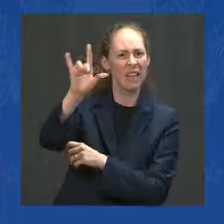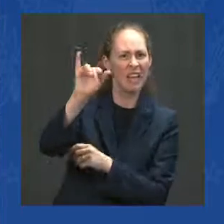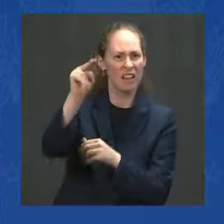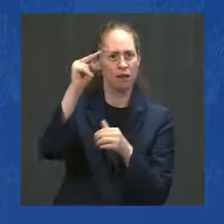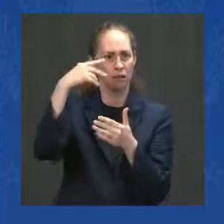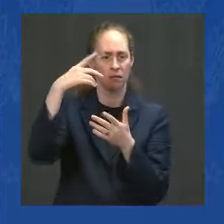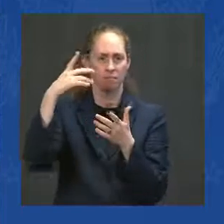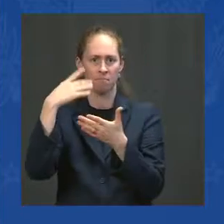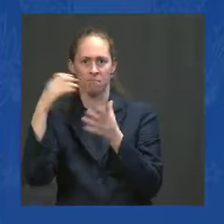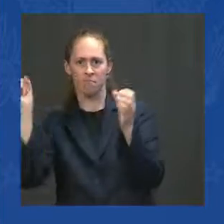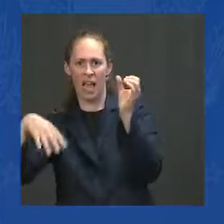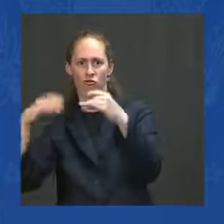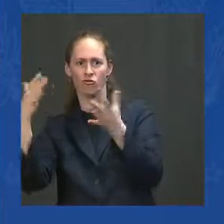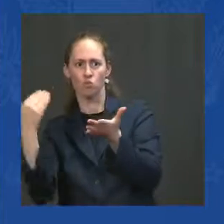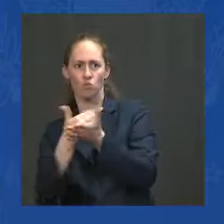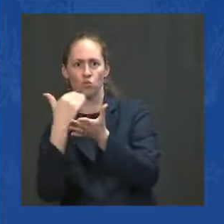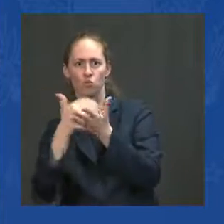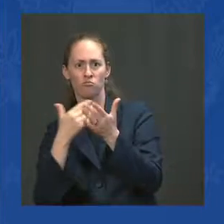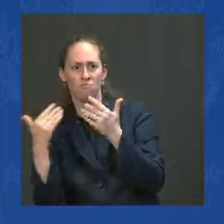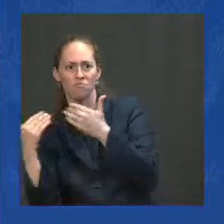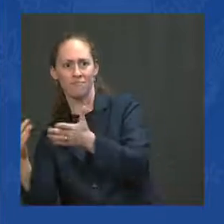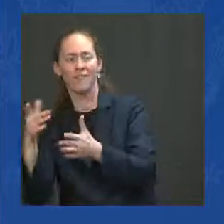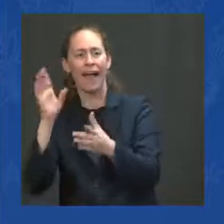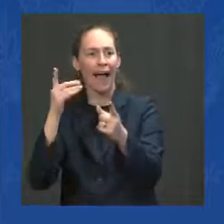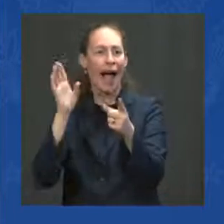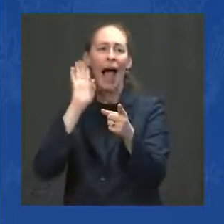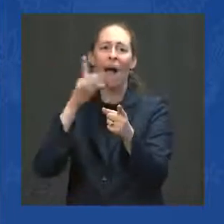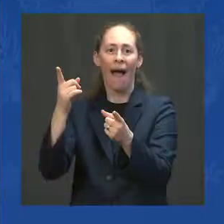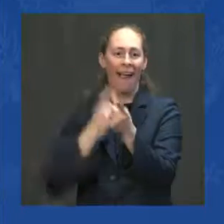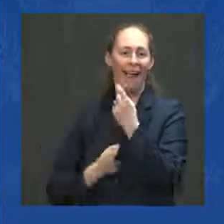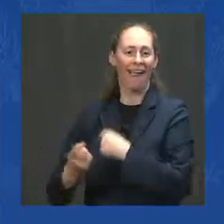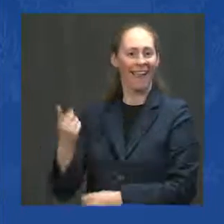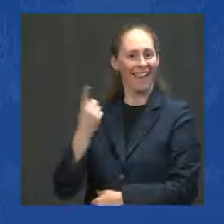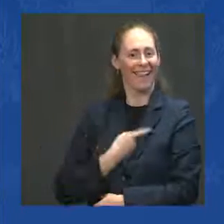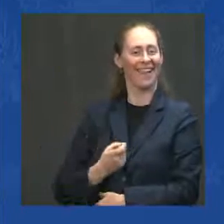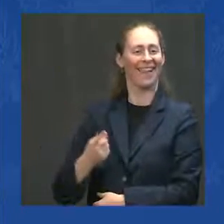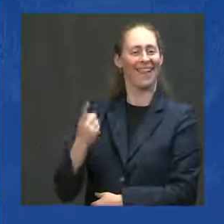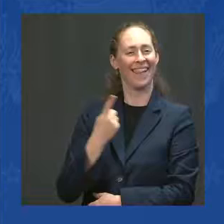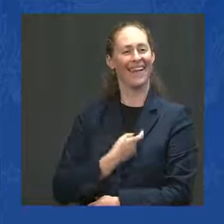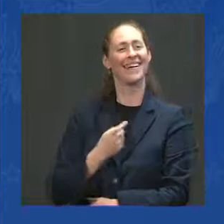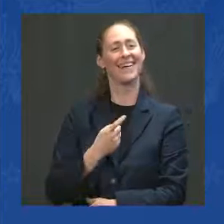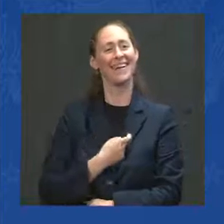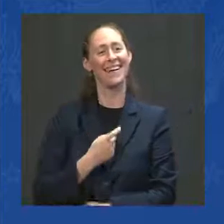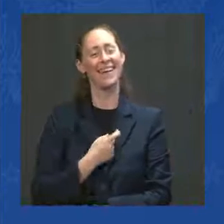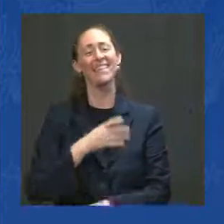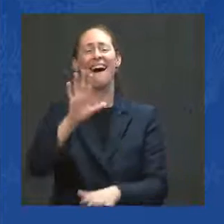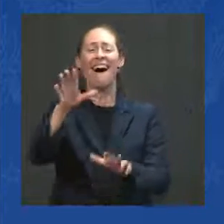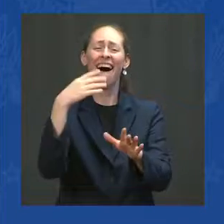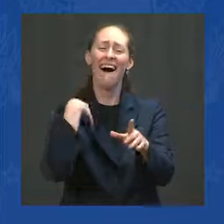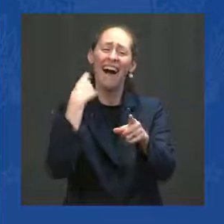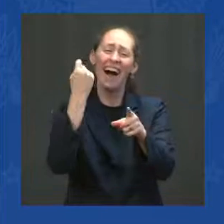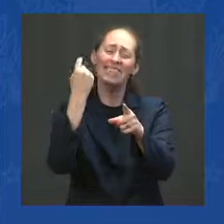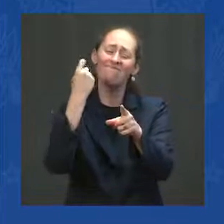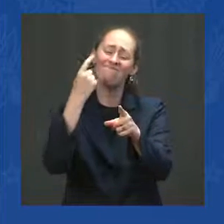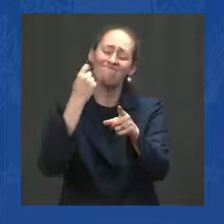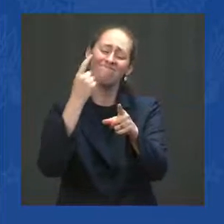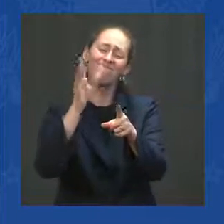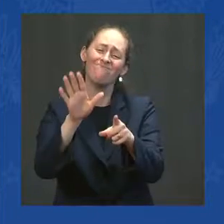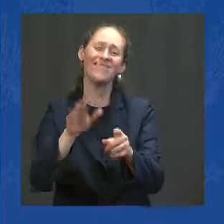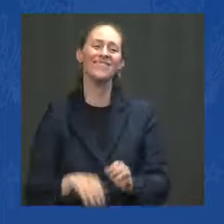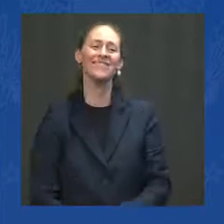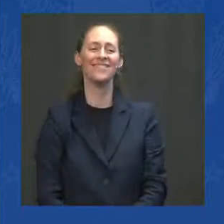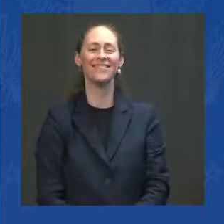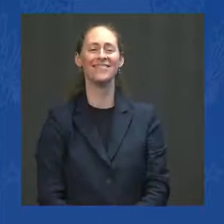asking you that. I know you're dear. My mother would say, God love you, dear. Look, I have, as I said, and I'm